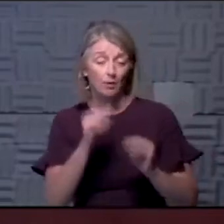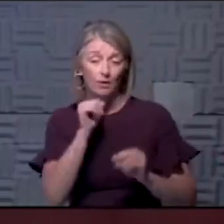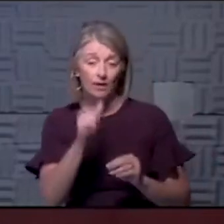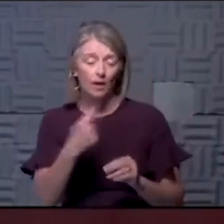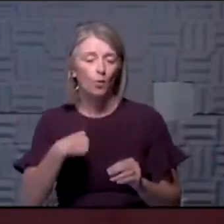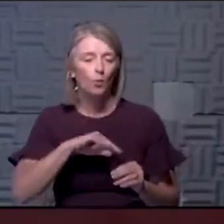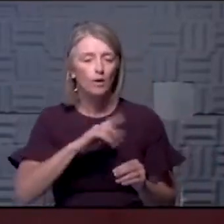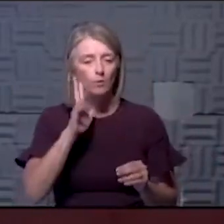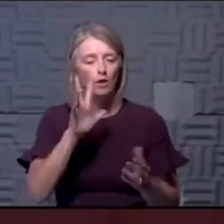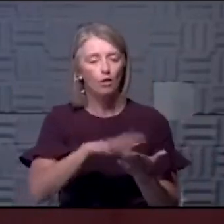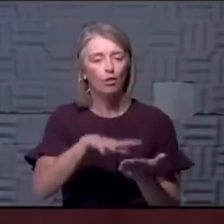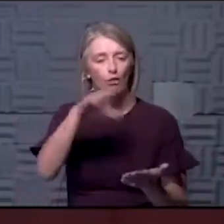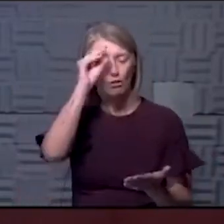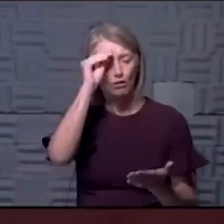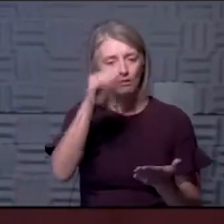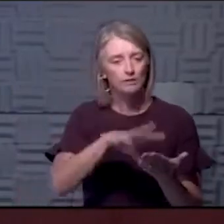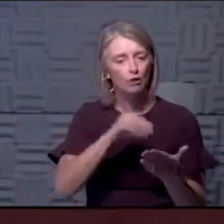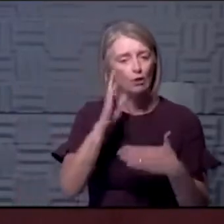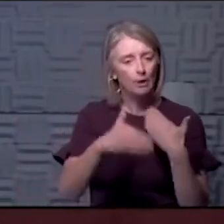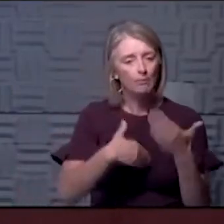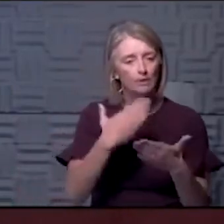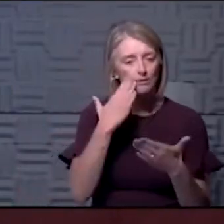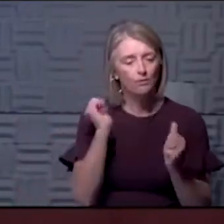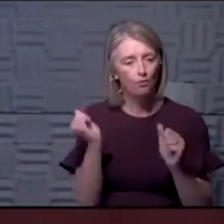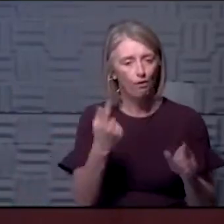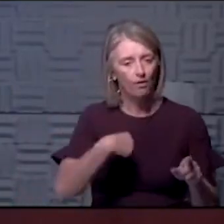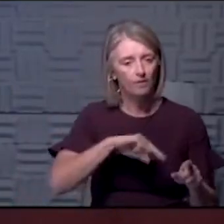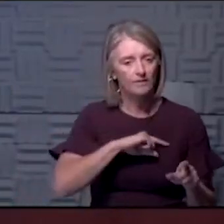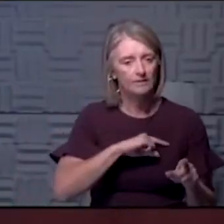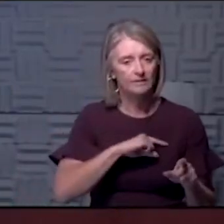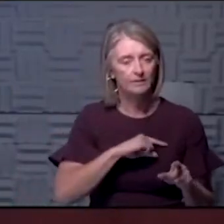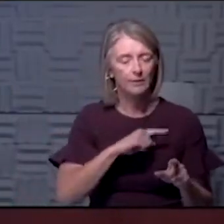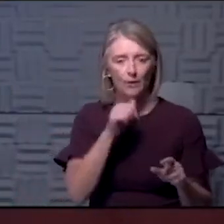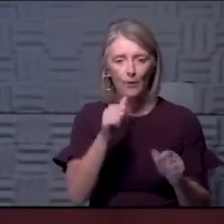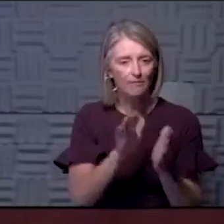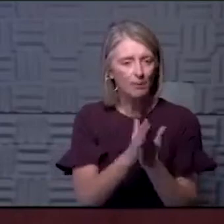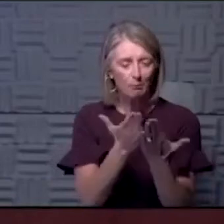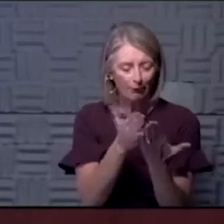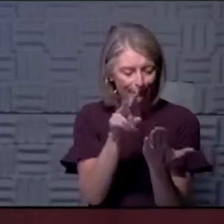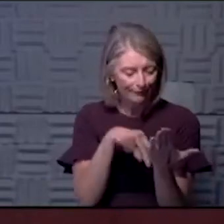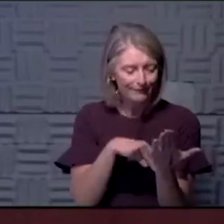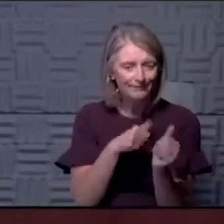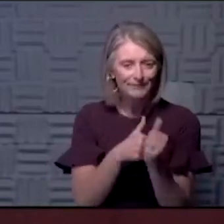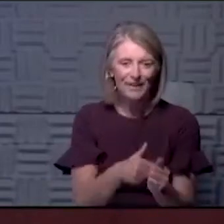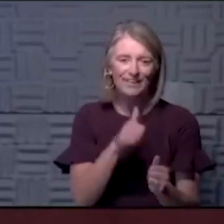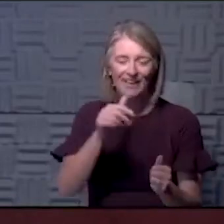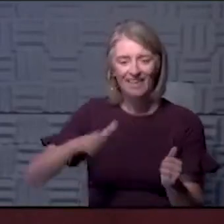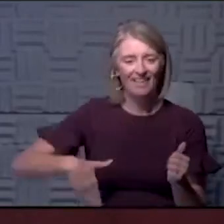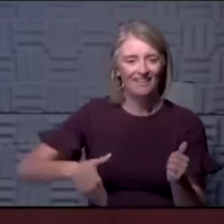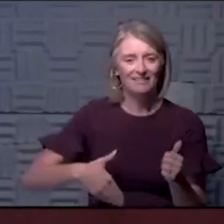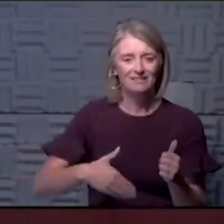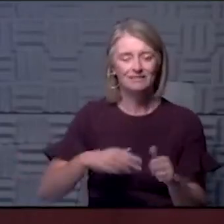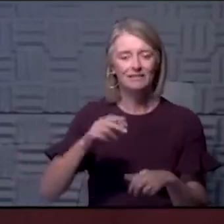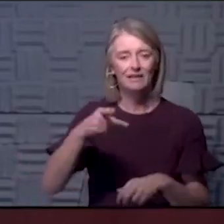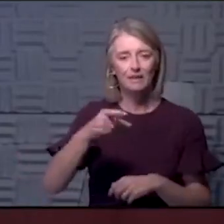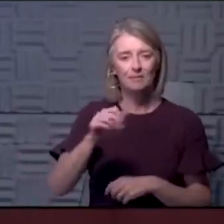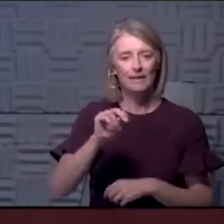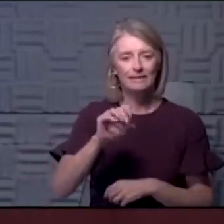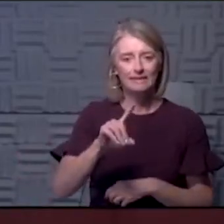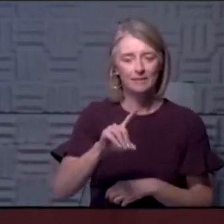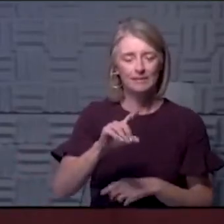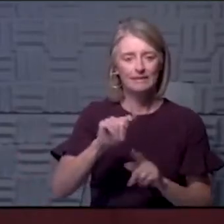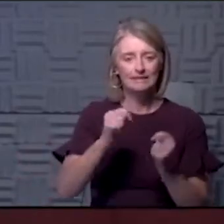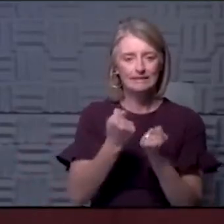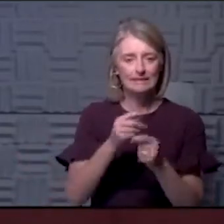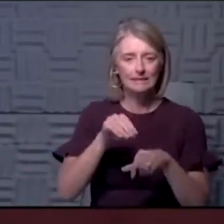going to learn. This has been a learning process for all of us. We don't have a playbook for this, and Yeah. so that's where our pandemic medical advisory